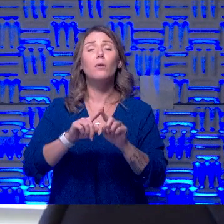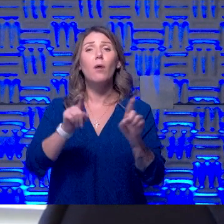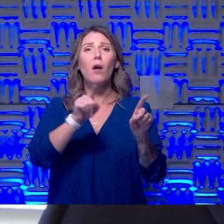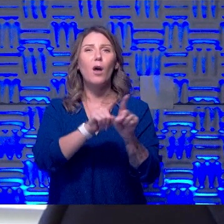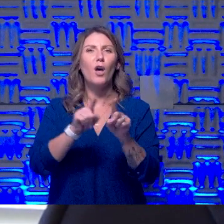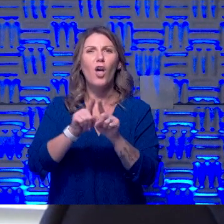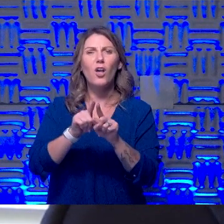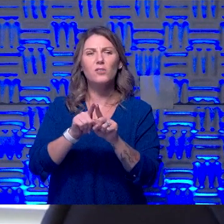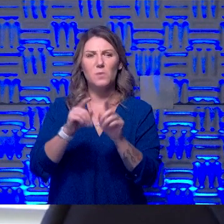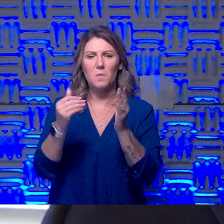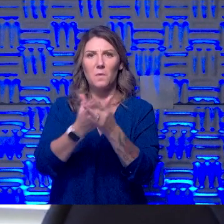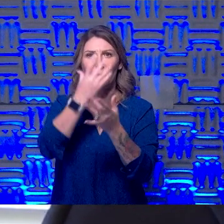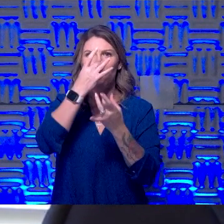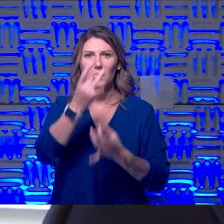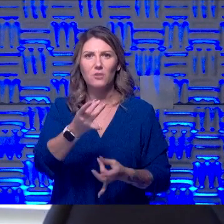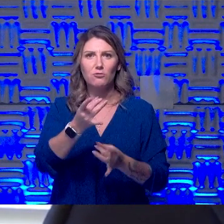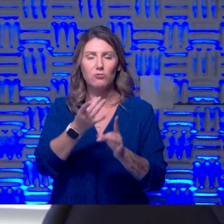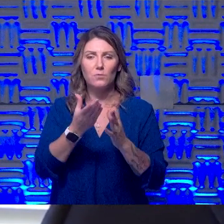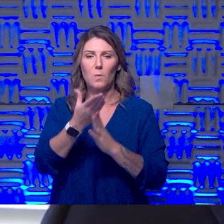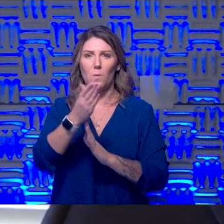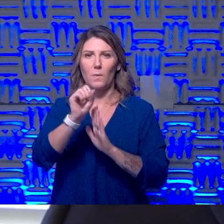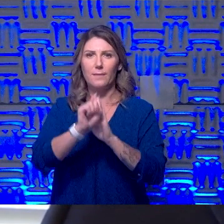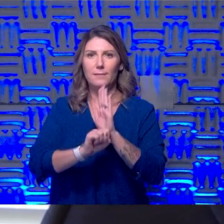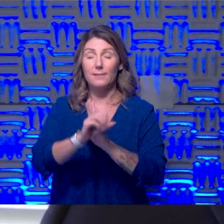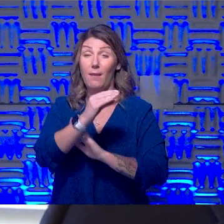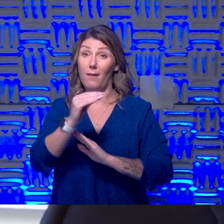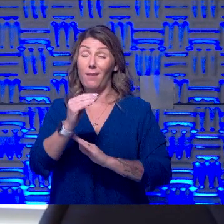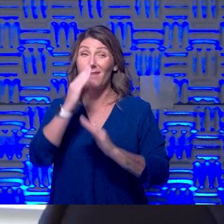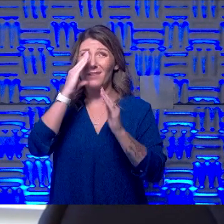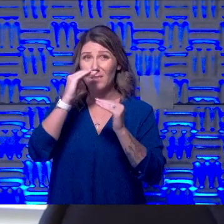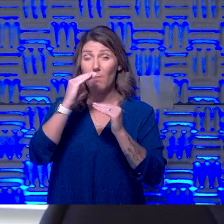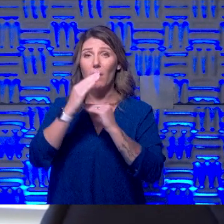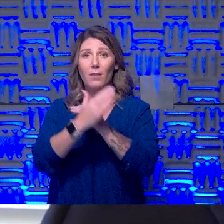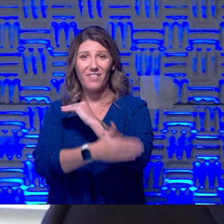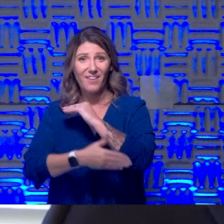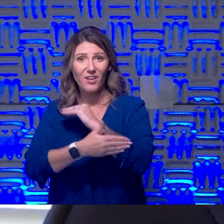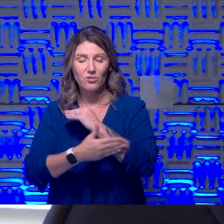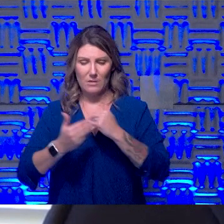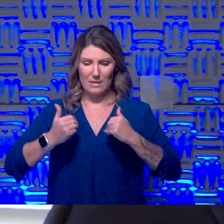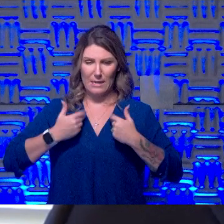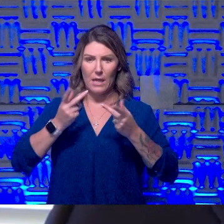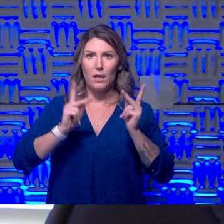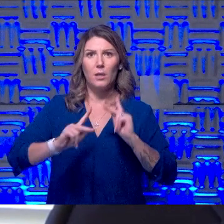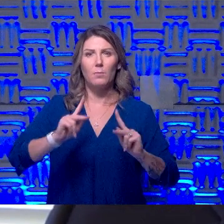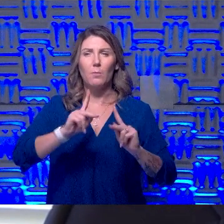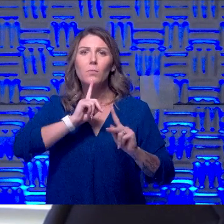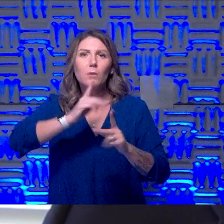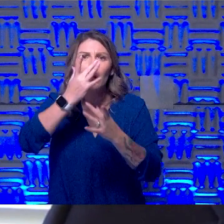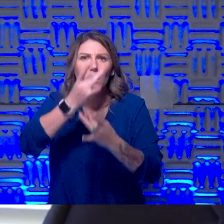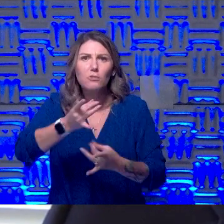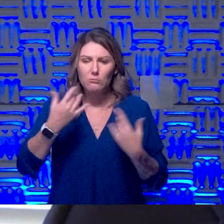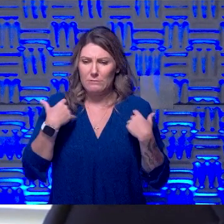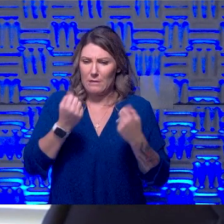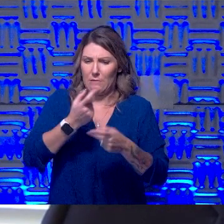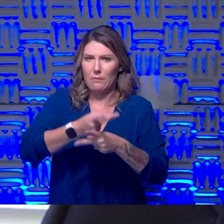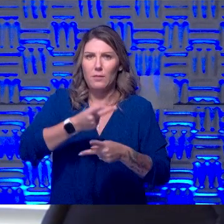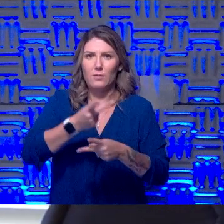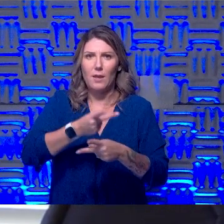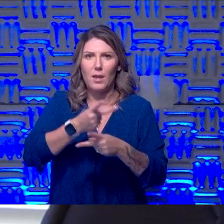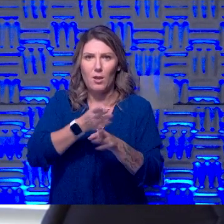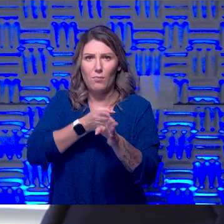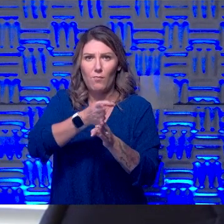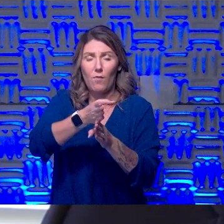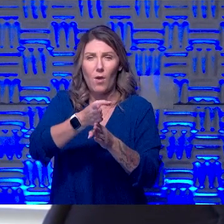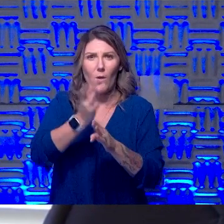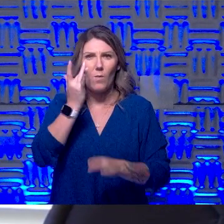renewed interest, at least across the state, and I suspect across the country, of young people who are really interested in healthcare right now